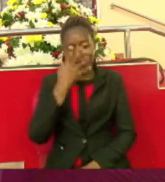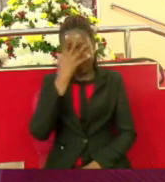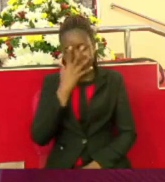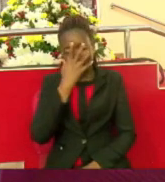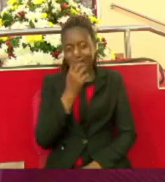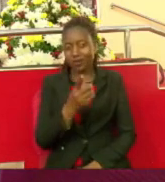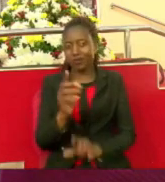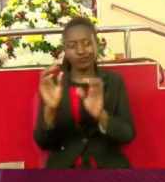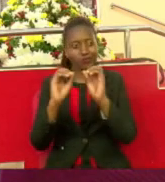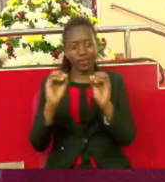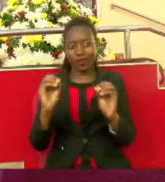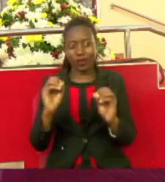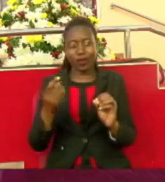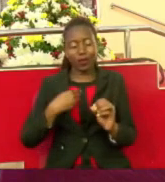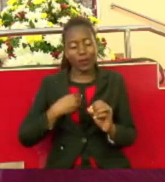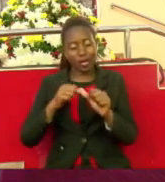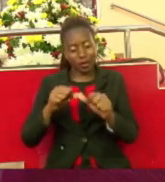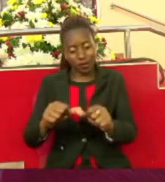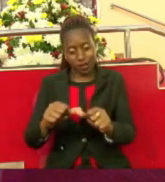from what you have been doing.